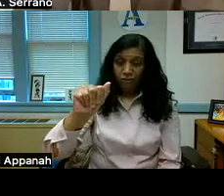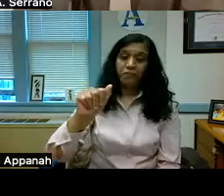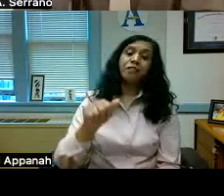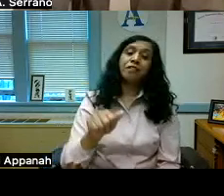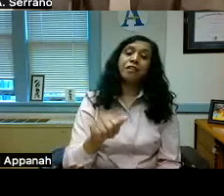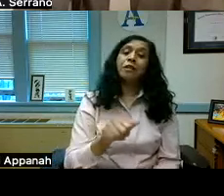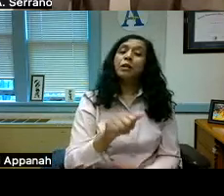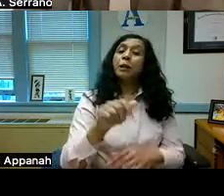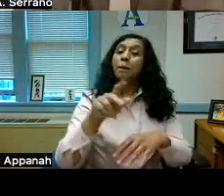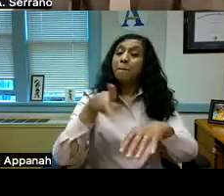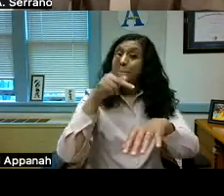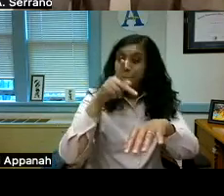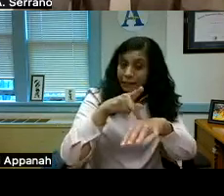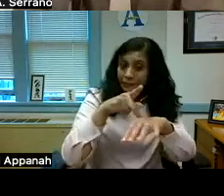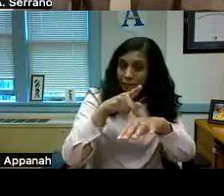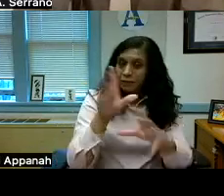And also in Nevada,